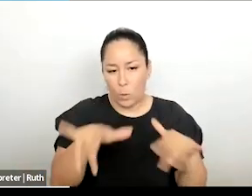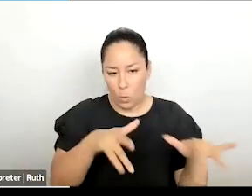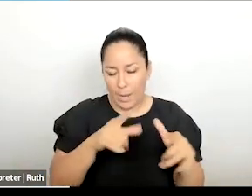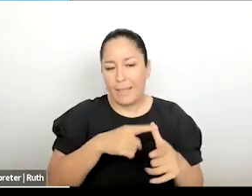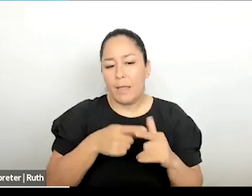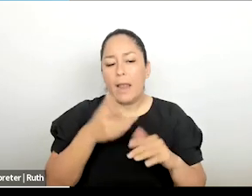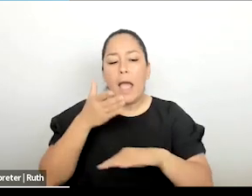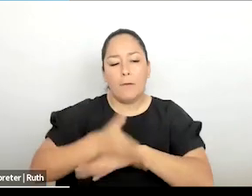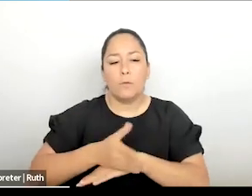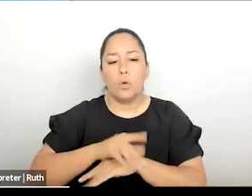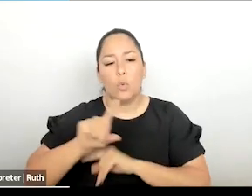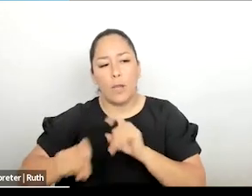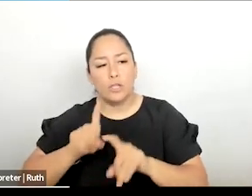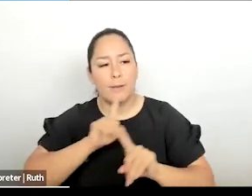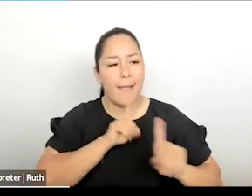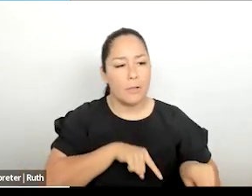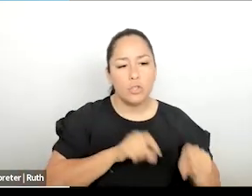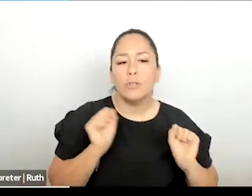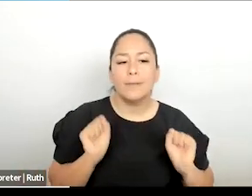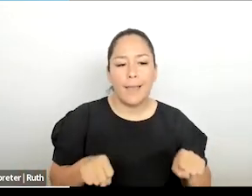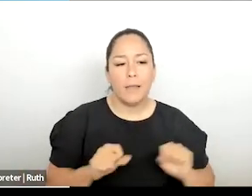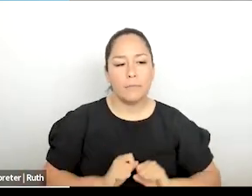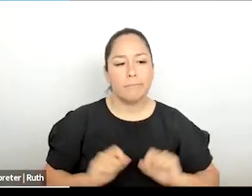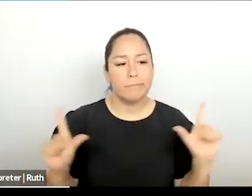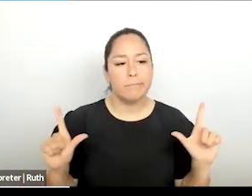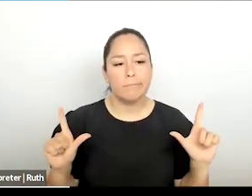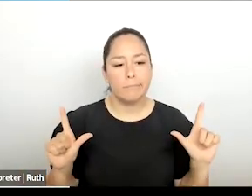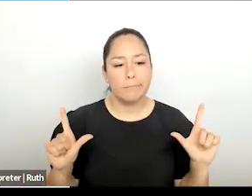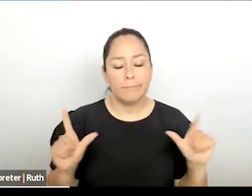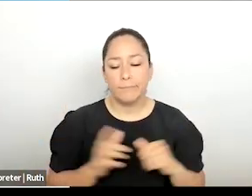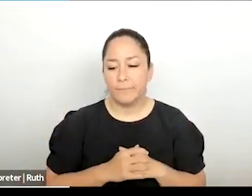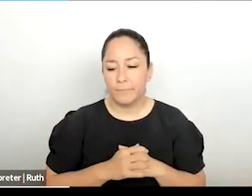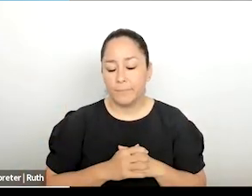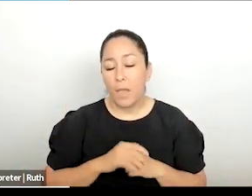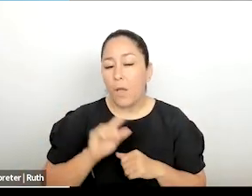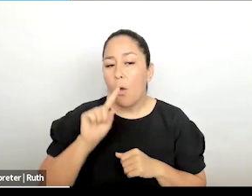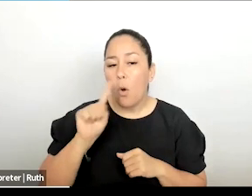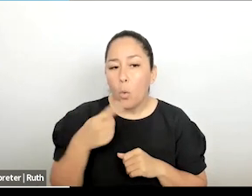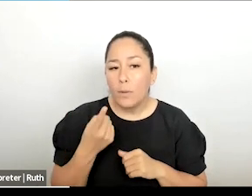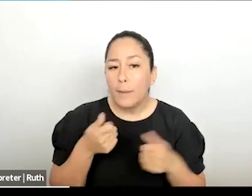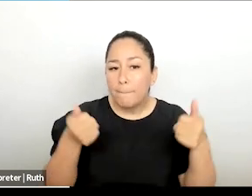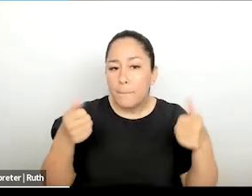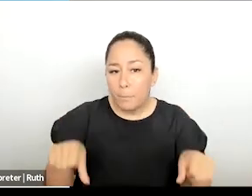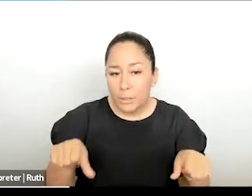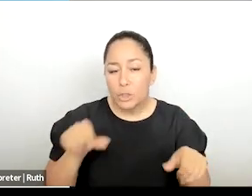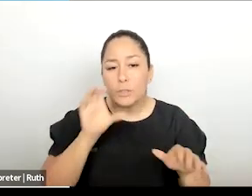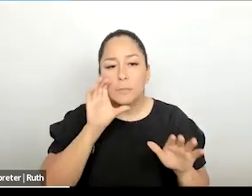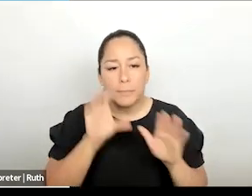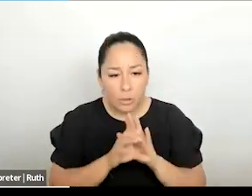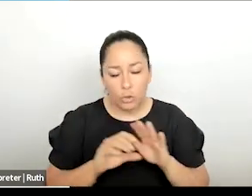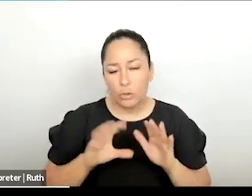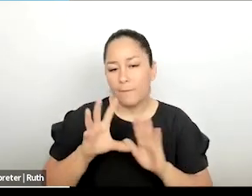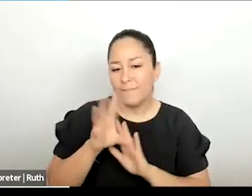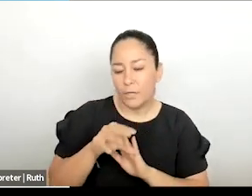now to turn off their cameras if they feel more comfortable. But again, we will only be publishing images of CHF